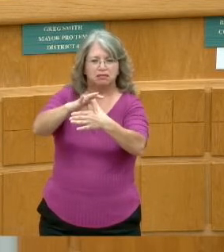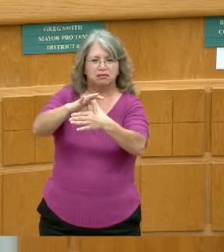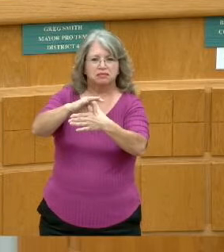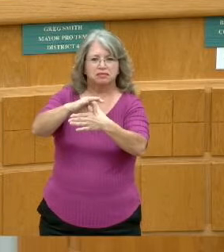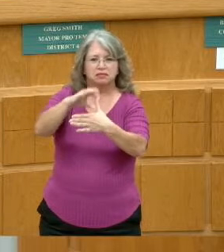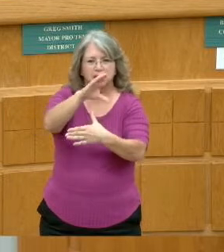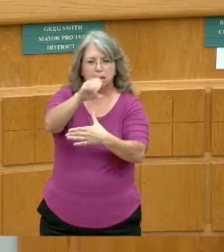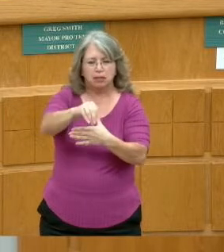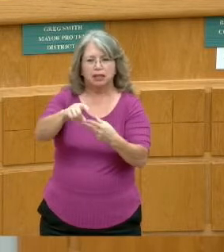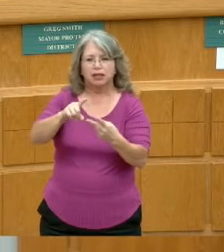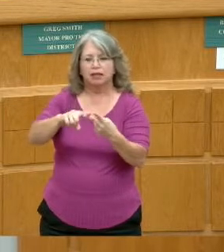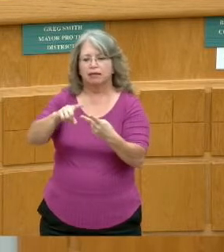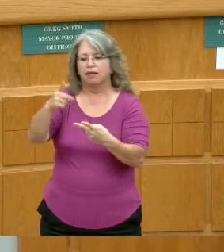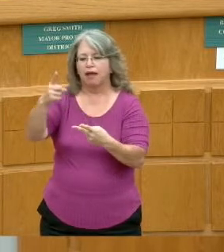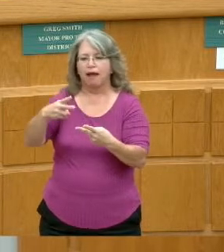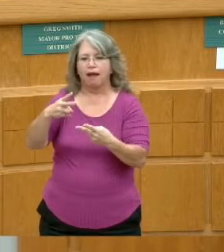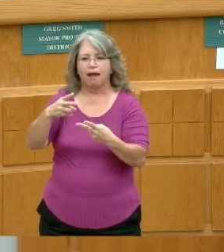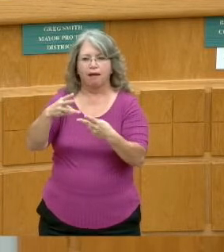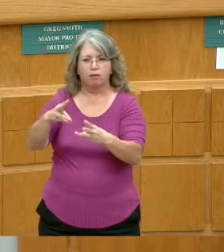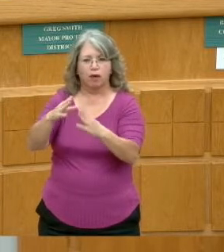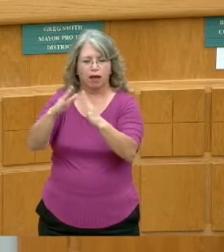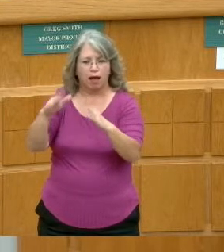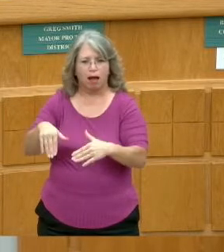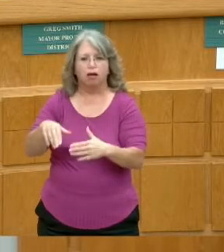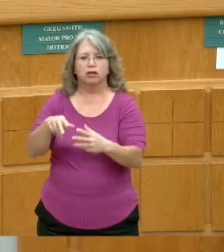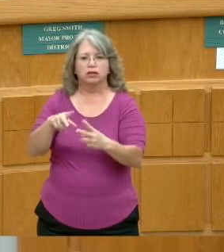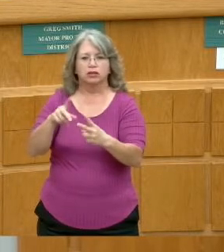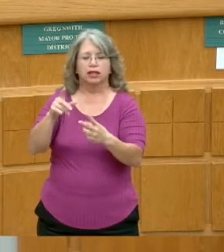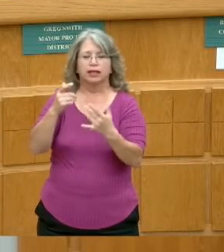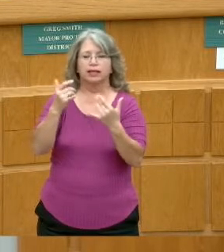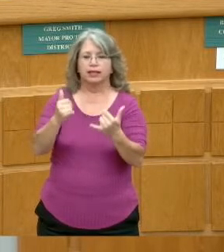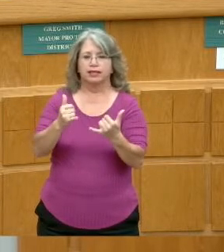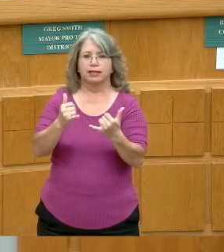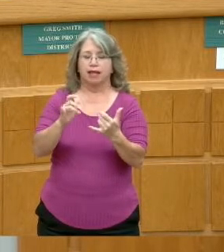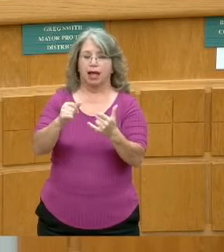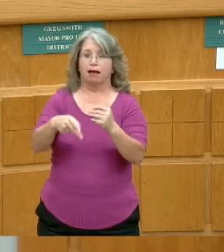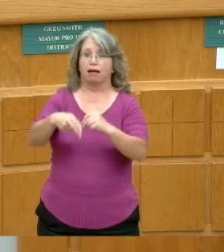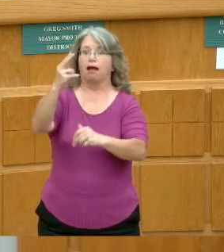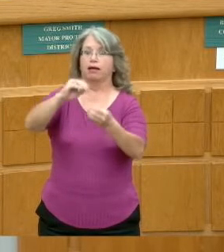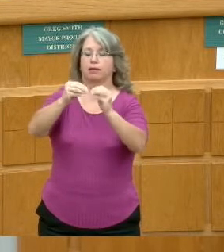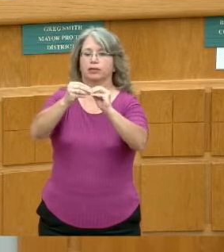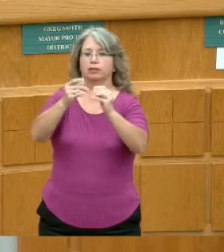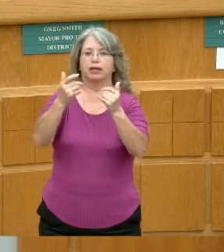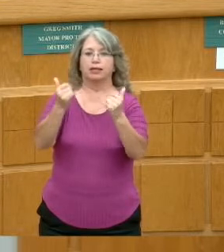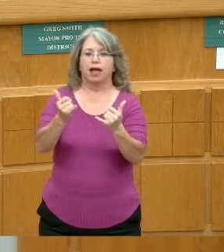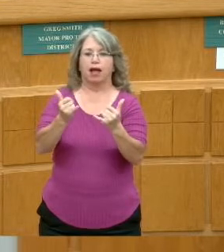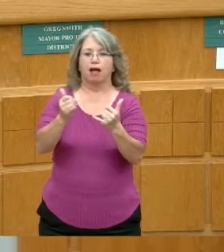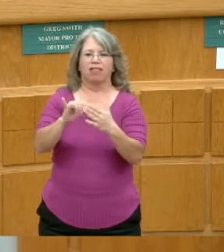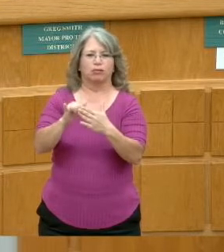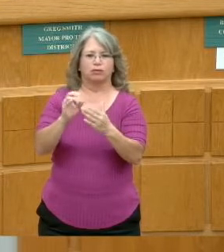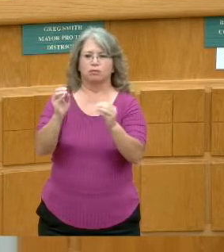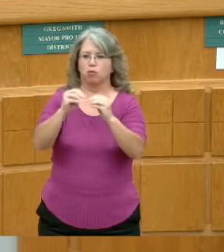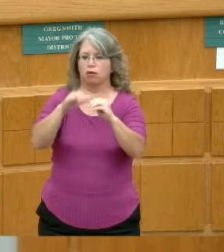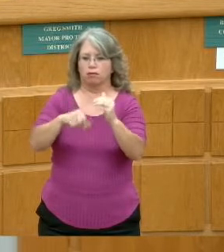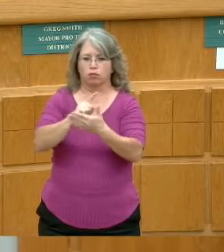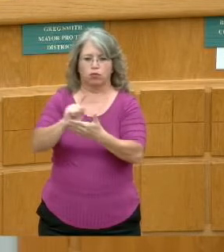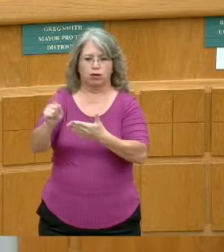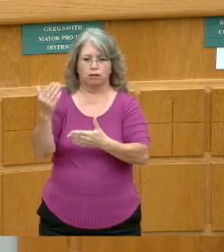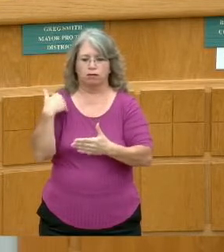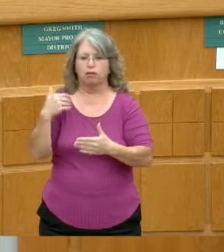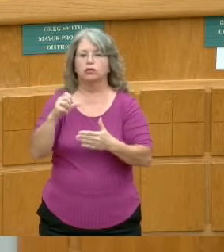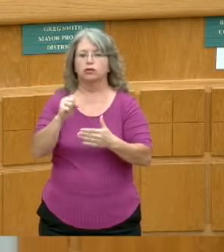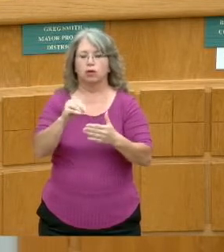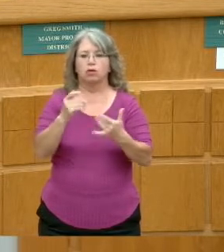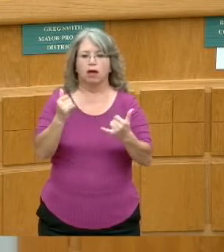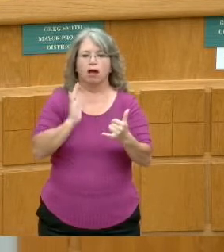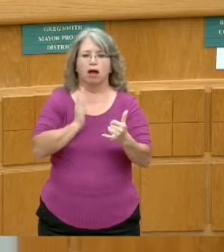big curve is decreasing. So we want to see things like transmission rates and what does the future look like in terms of new positives. So with